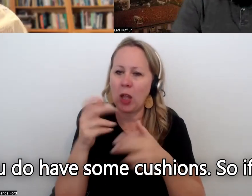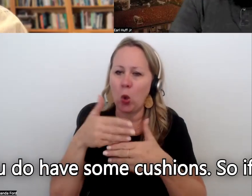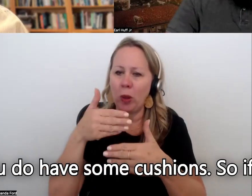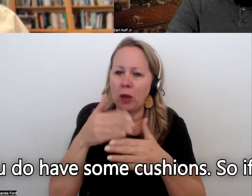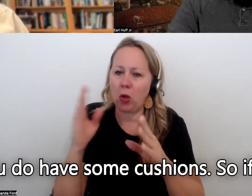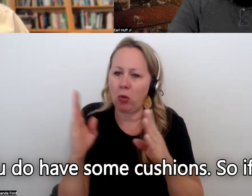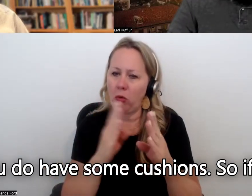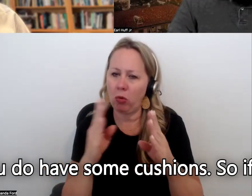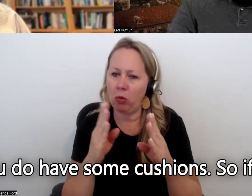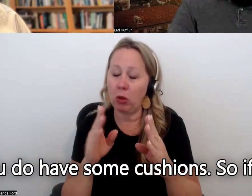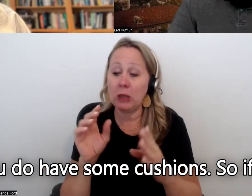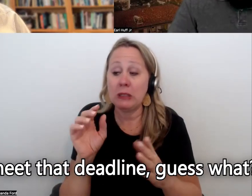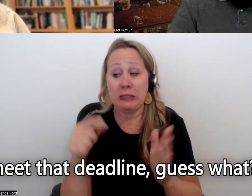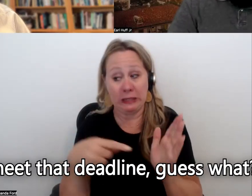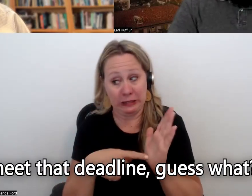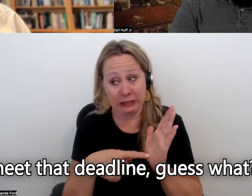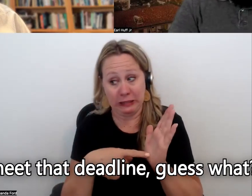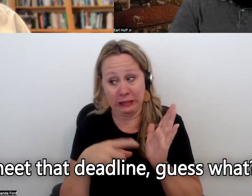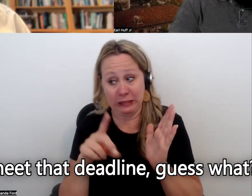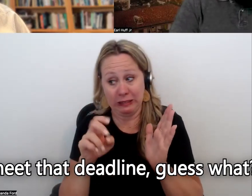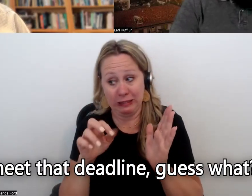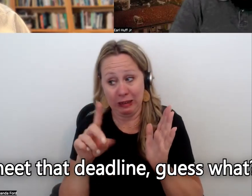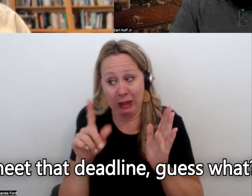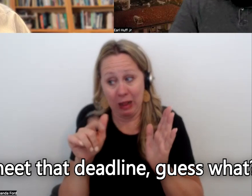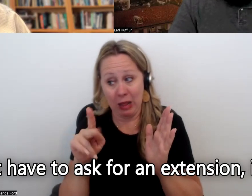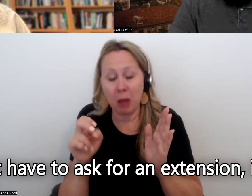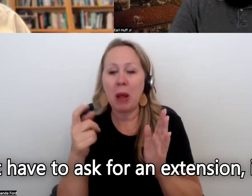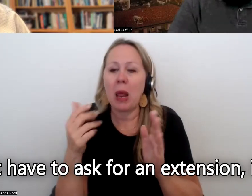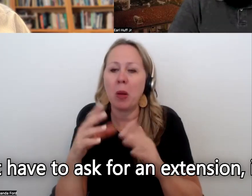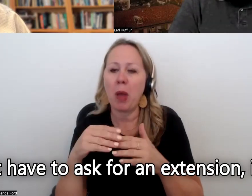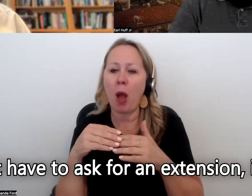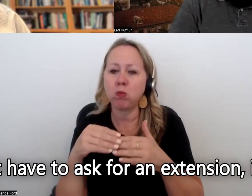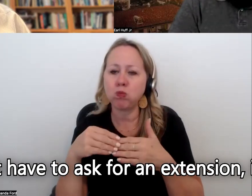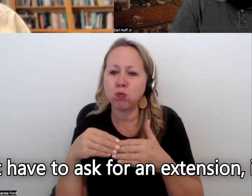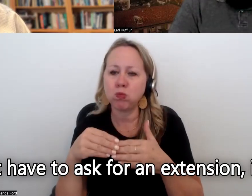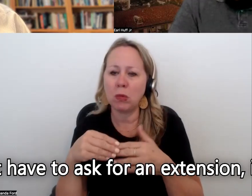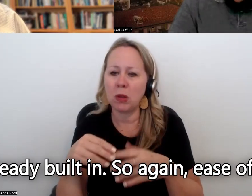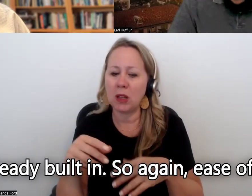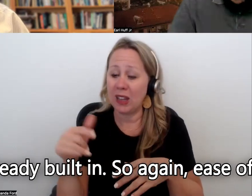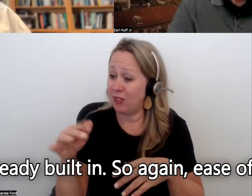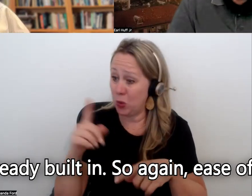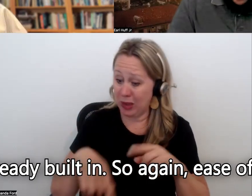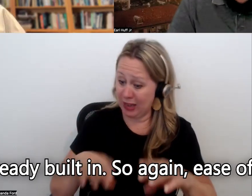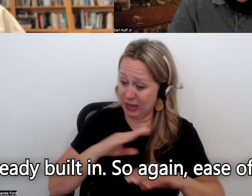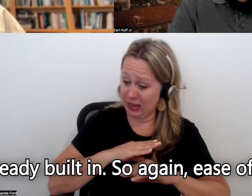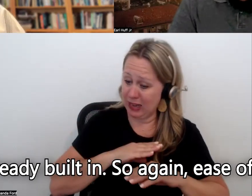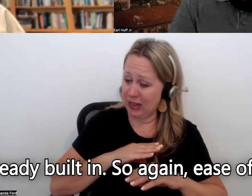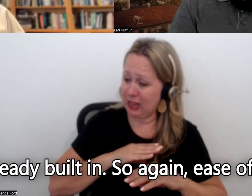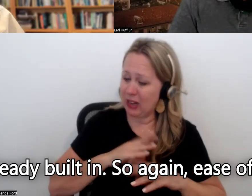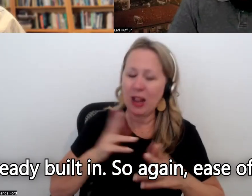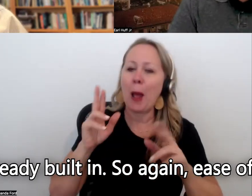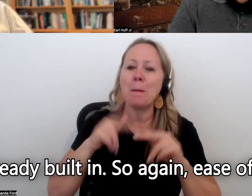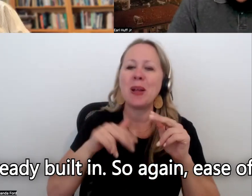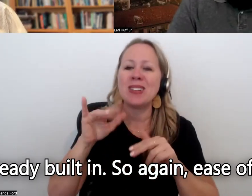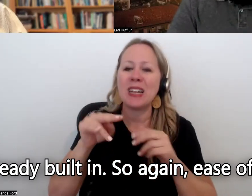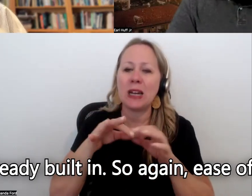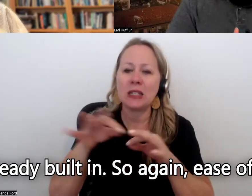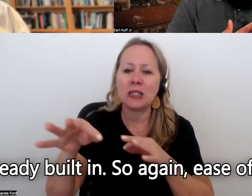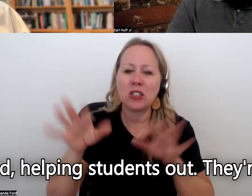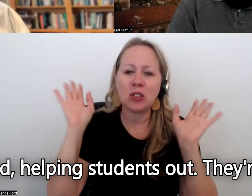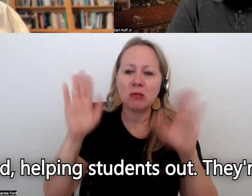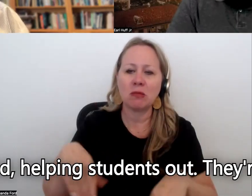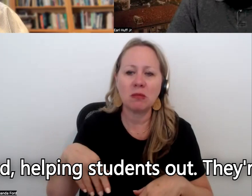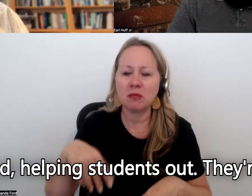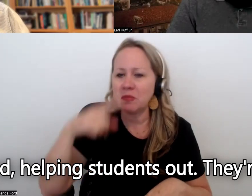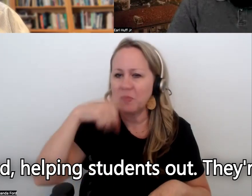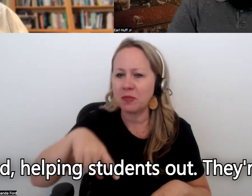Right. you do have some cushion. So if you can't make that deadline, guess what? You don't have to ask for an extension. It's already built in. So again, ease